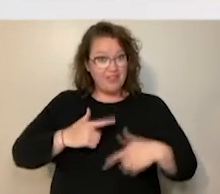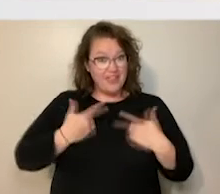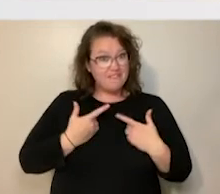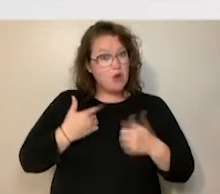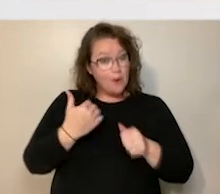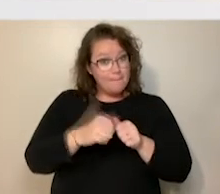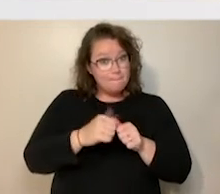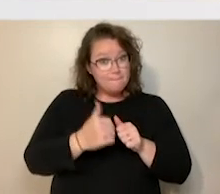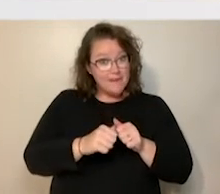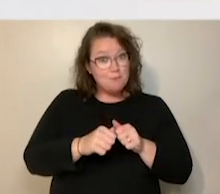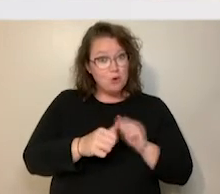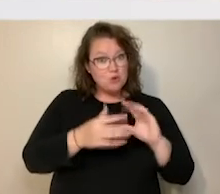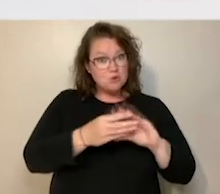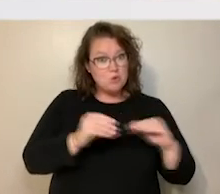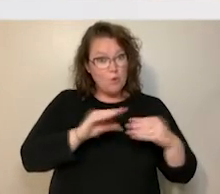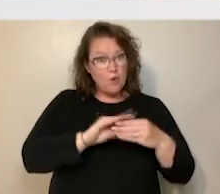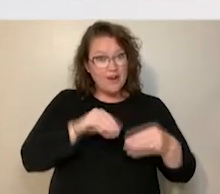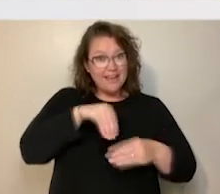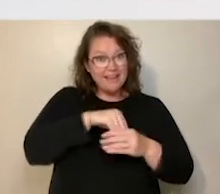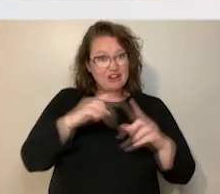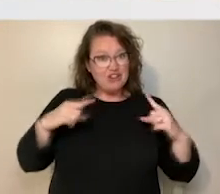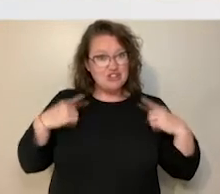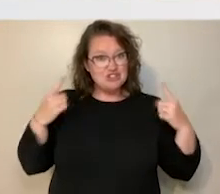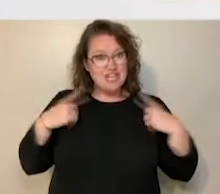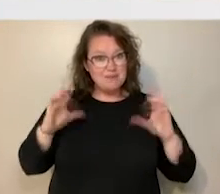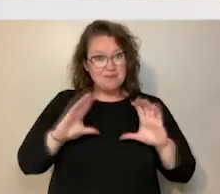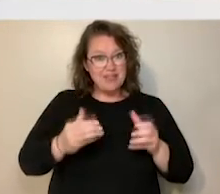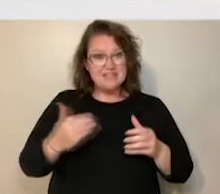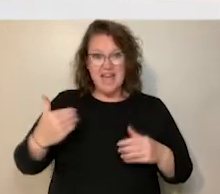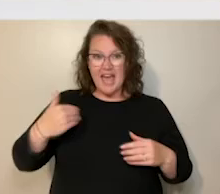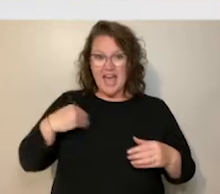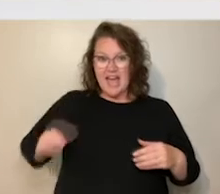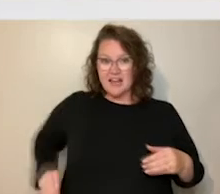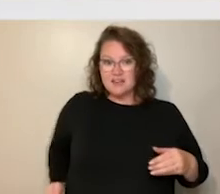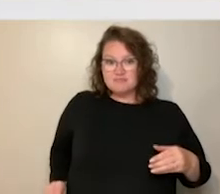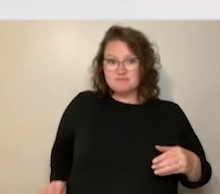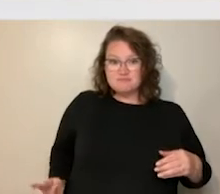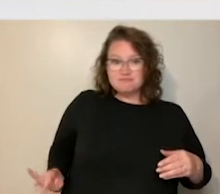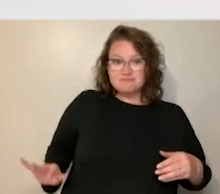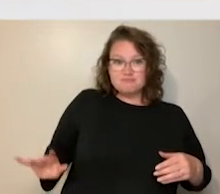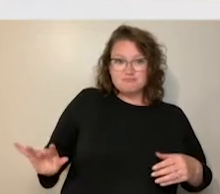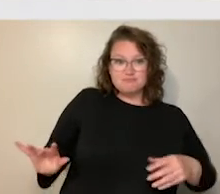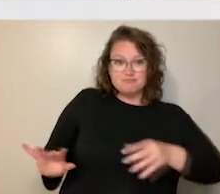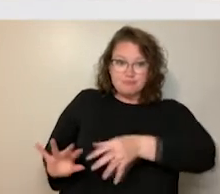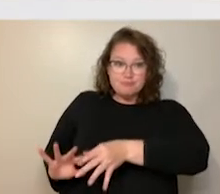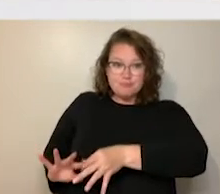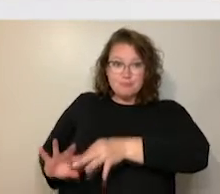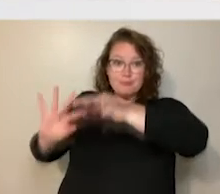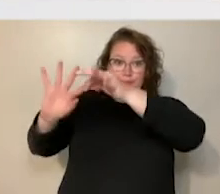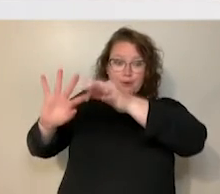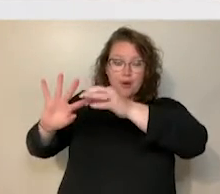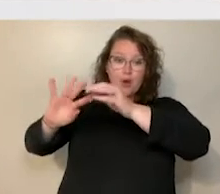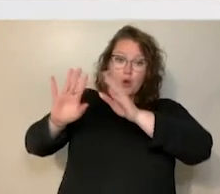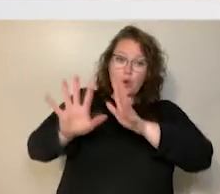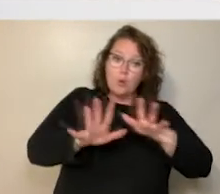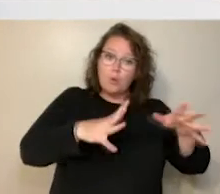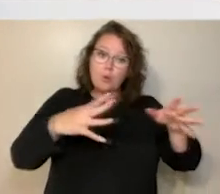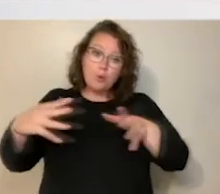remember the part in the story at gym class where he had a little piece of web he grabbed onto so he could learn to float